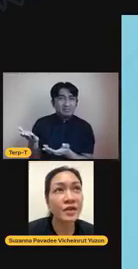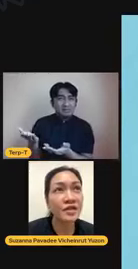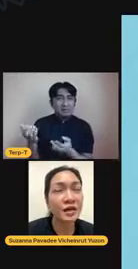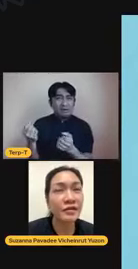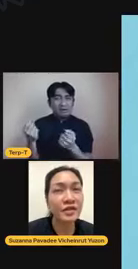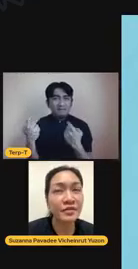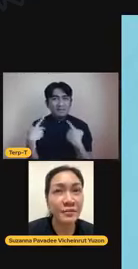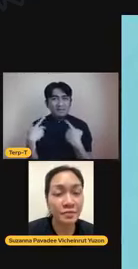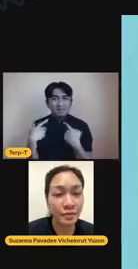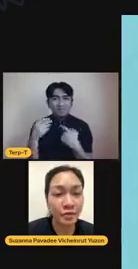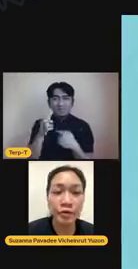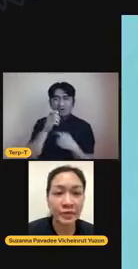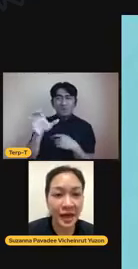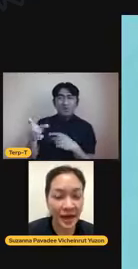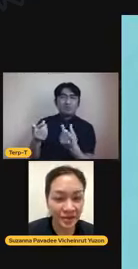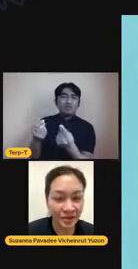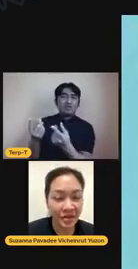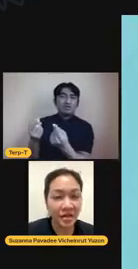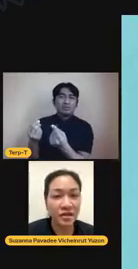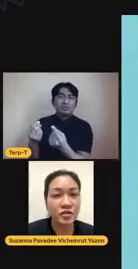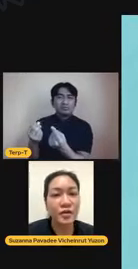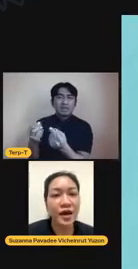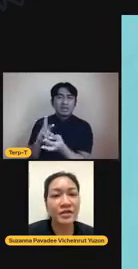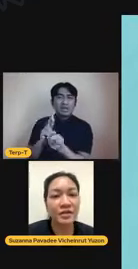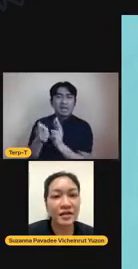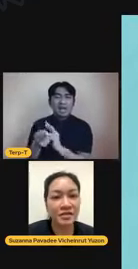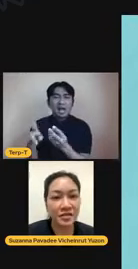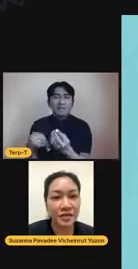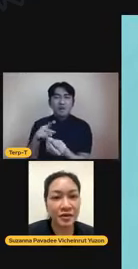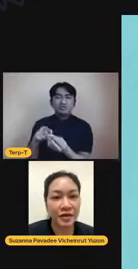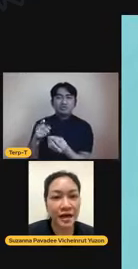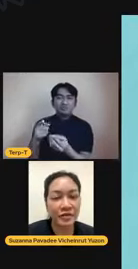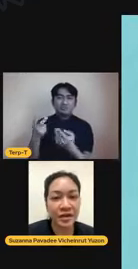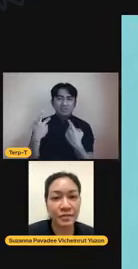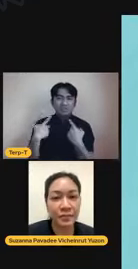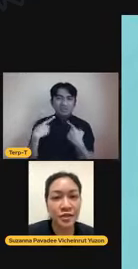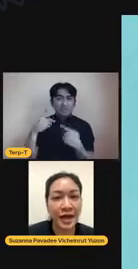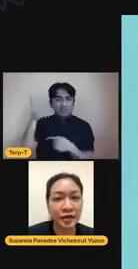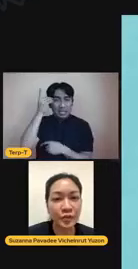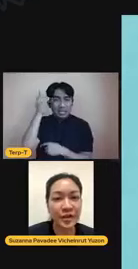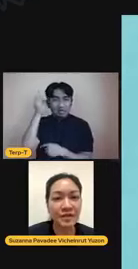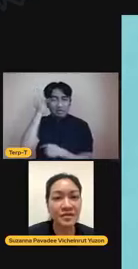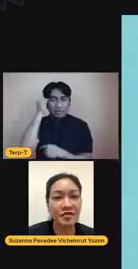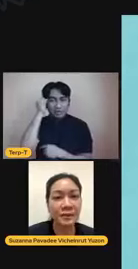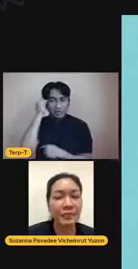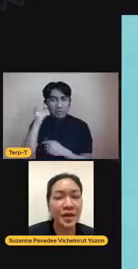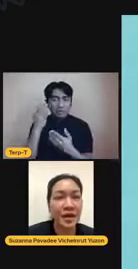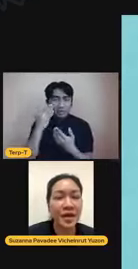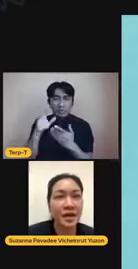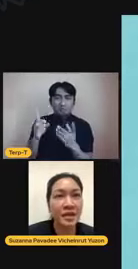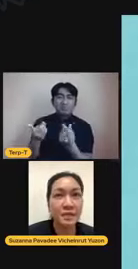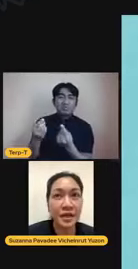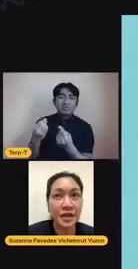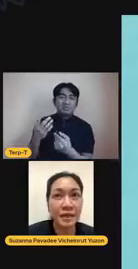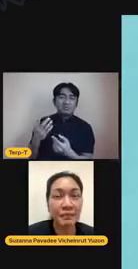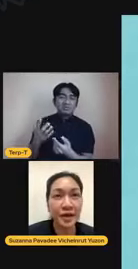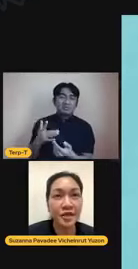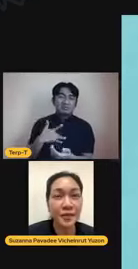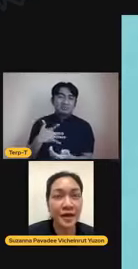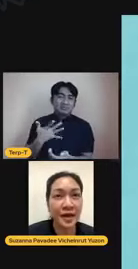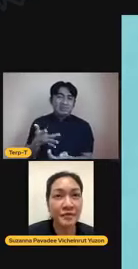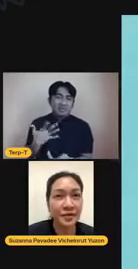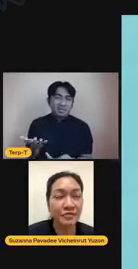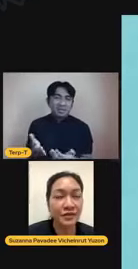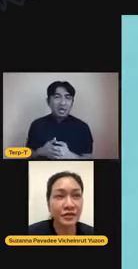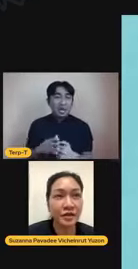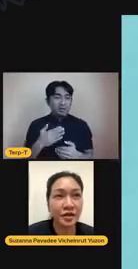command how each family member will react to having Down syndrome, to having a child with Down syndrome. And at the beginning, my